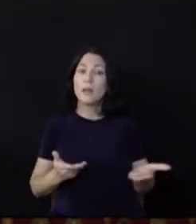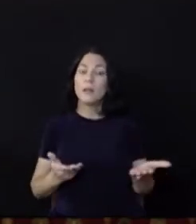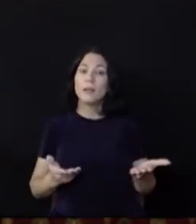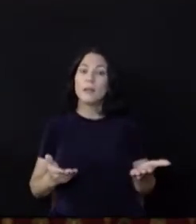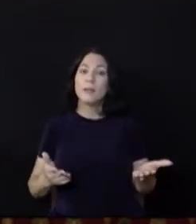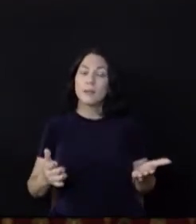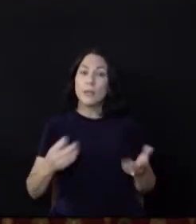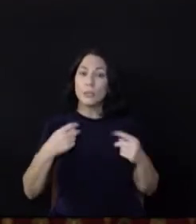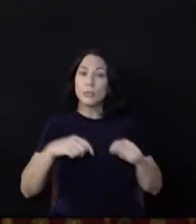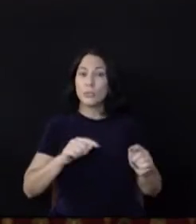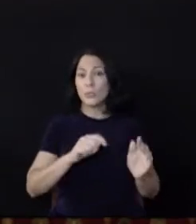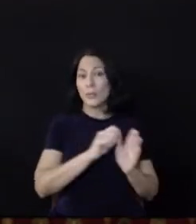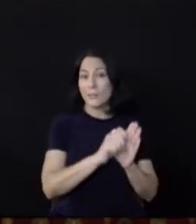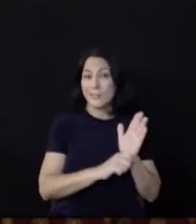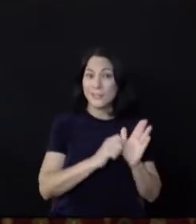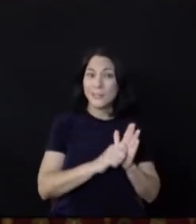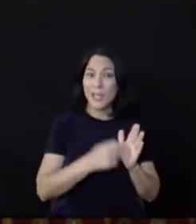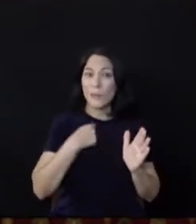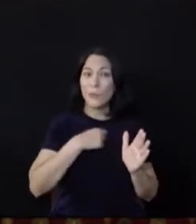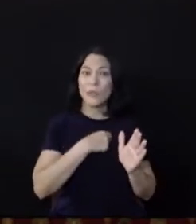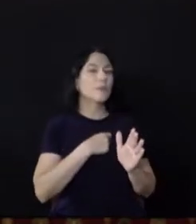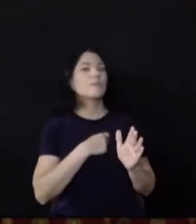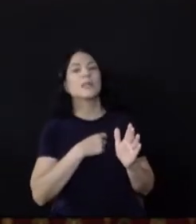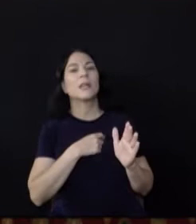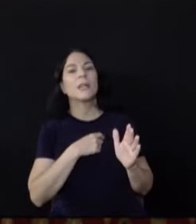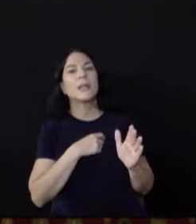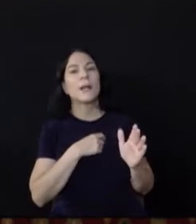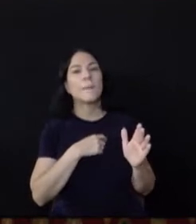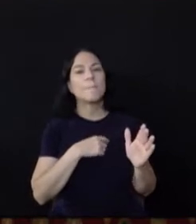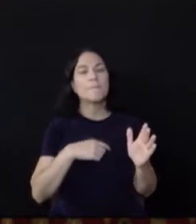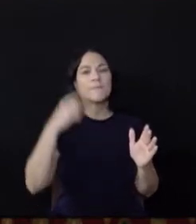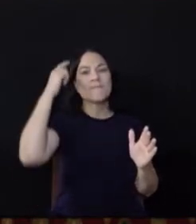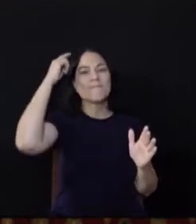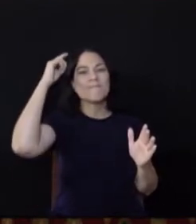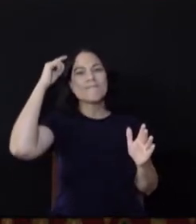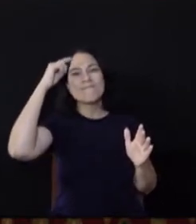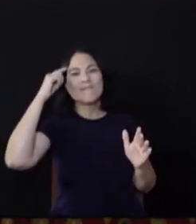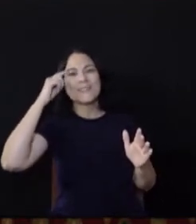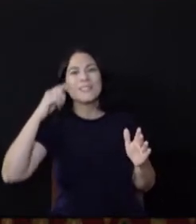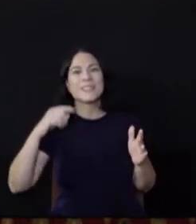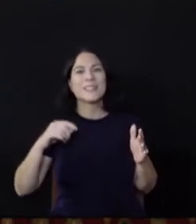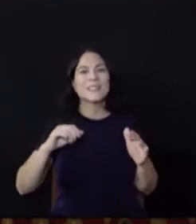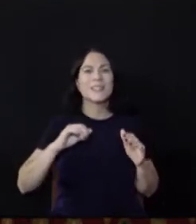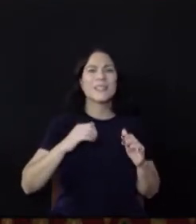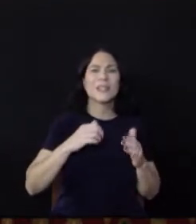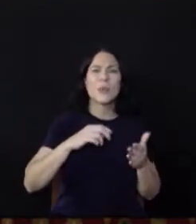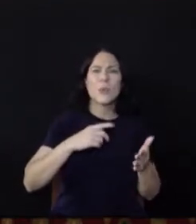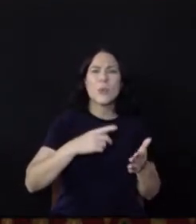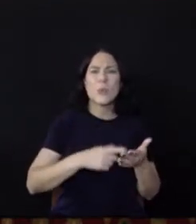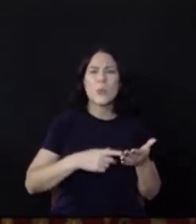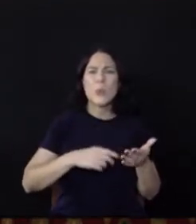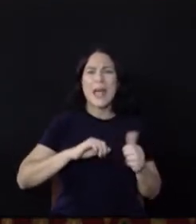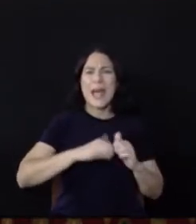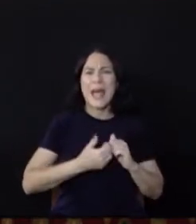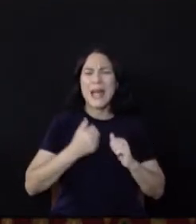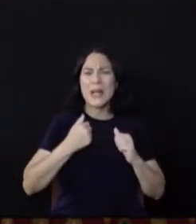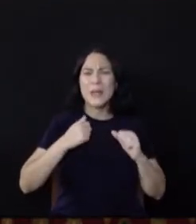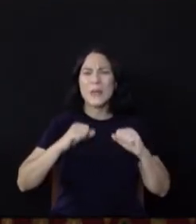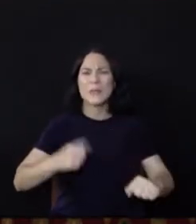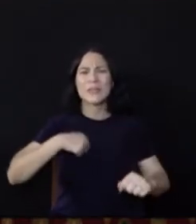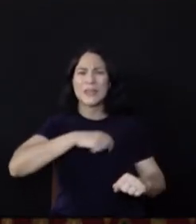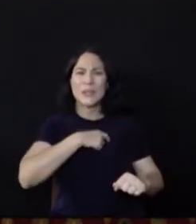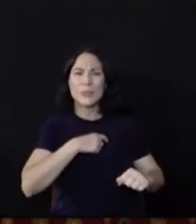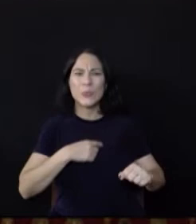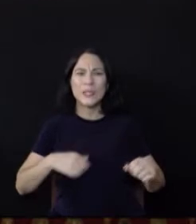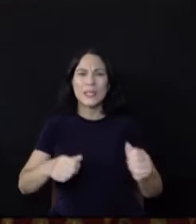time like this where we have been working toward what does it mean to start gathering back together, you've maybe seen how we have started to share our plan to